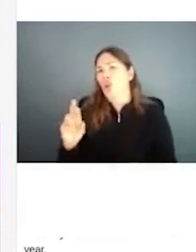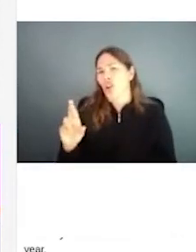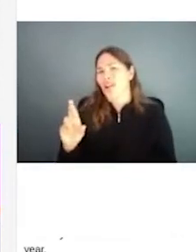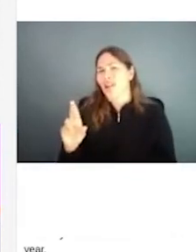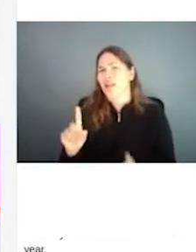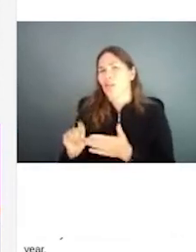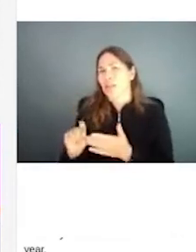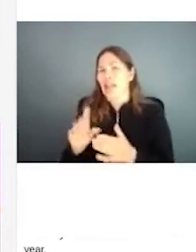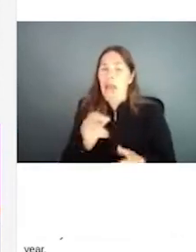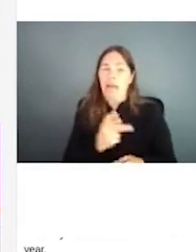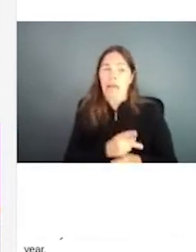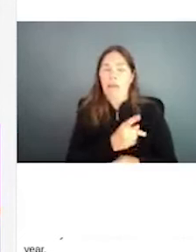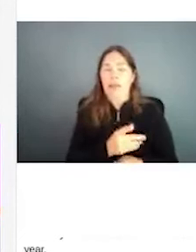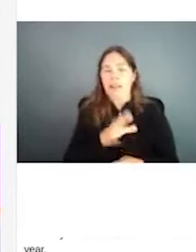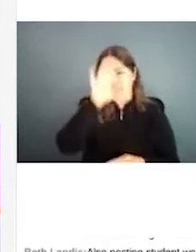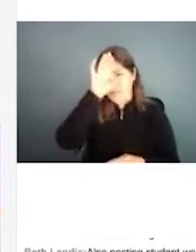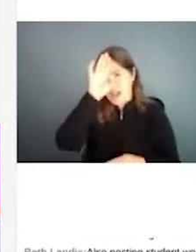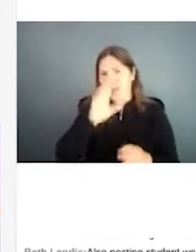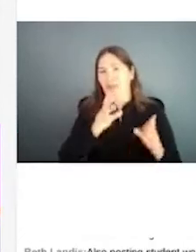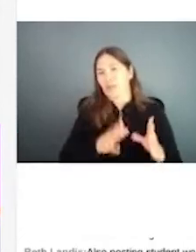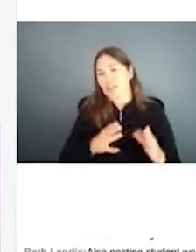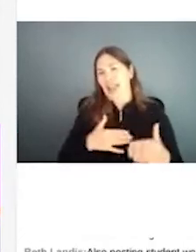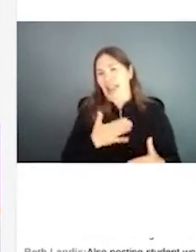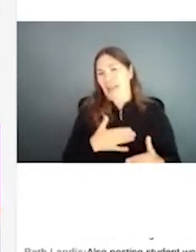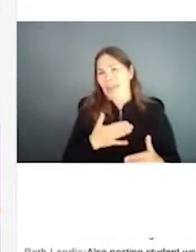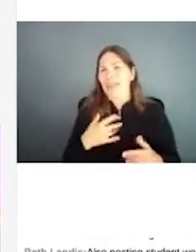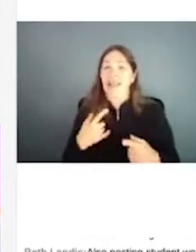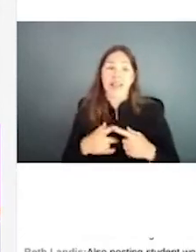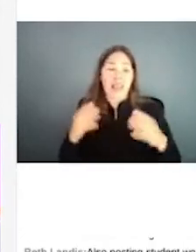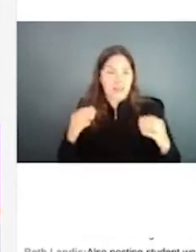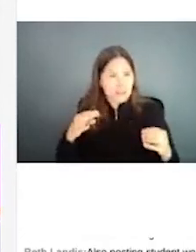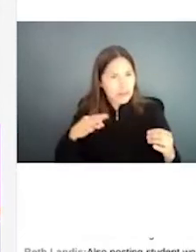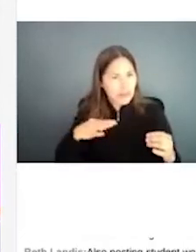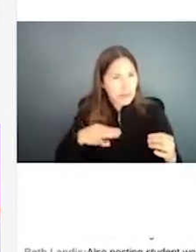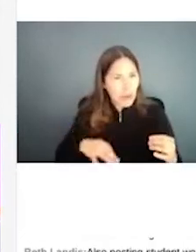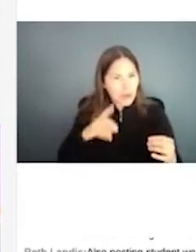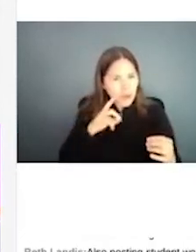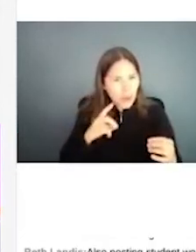the fire marshal happy. Heard a story that teachers will get a bonus for each student who gets all credentials.